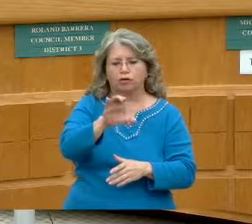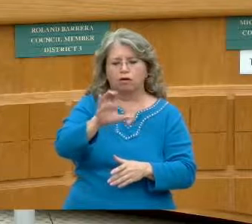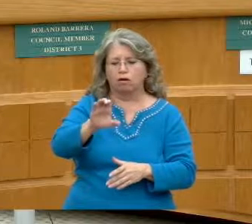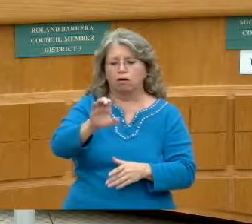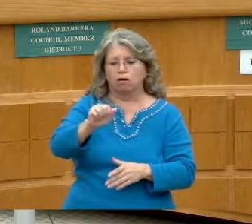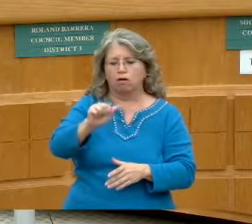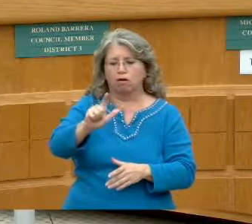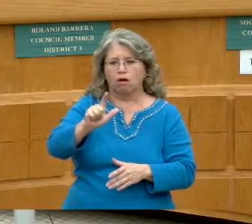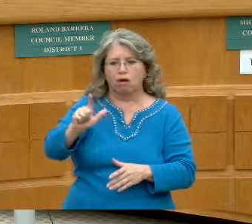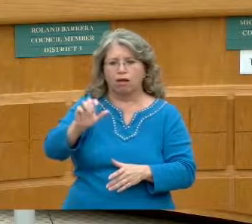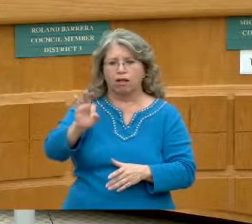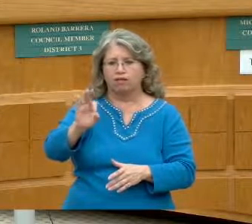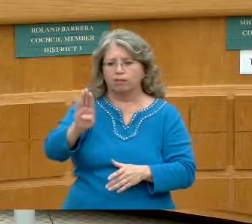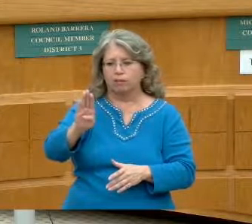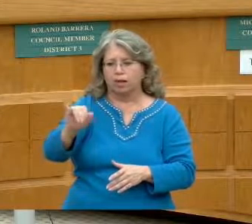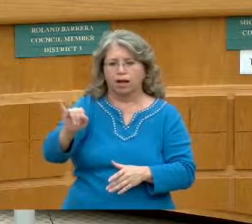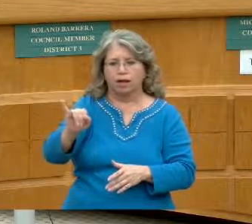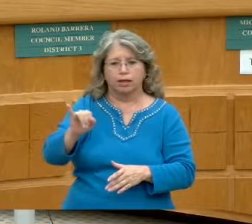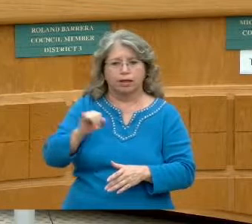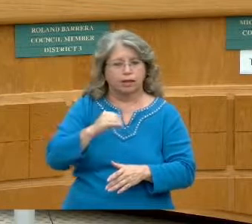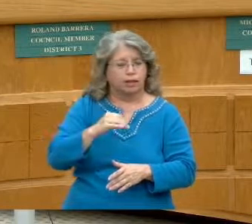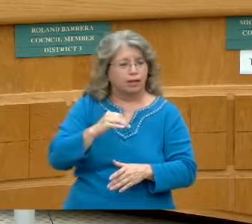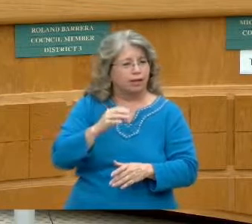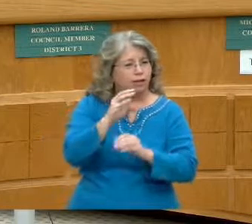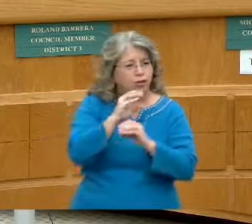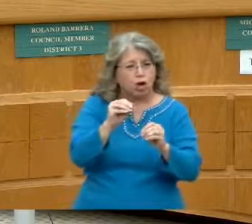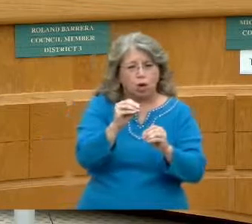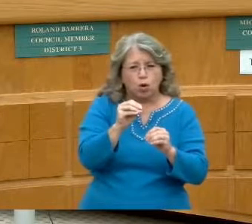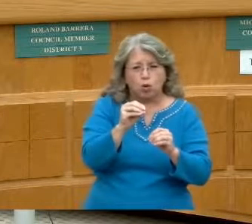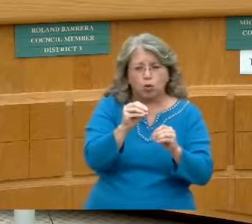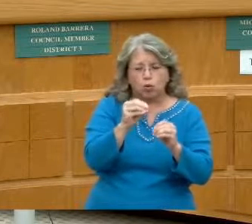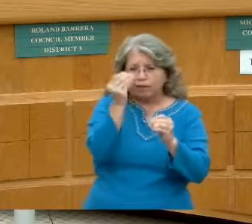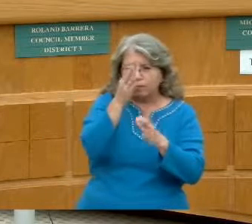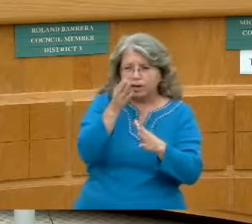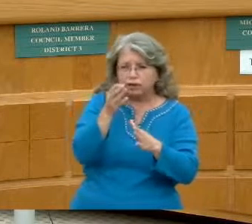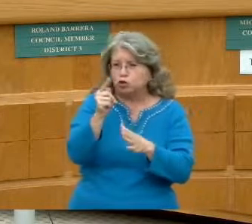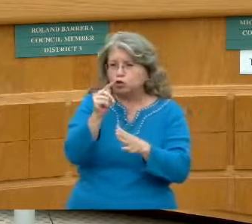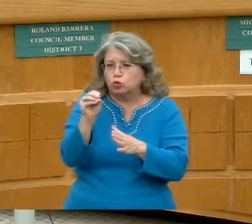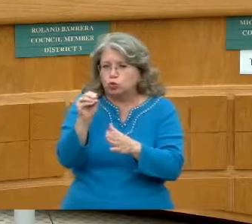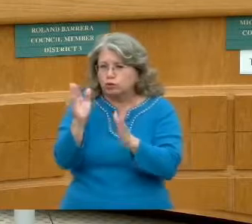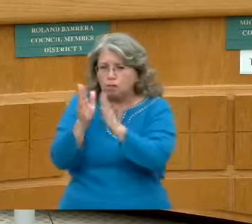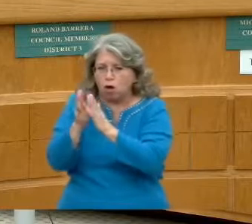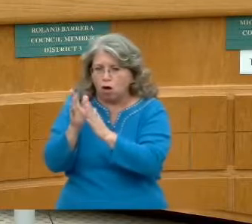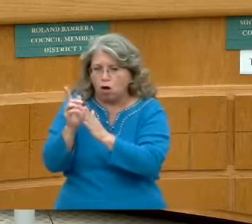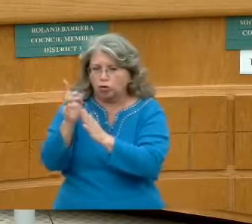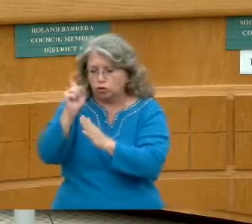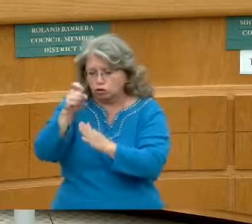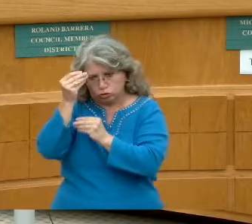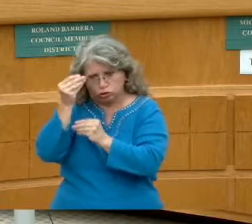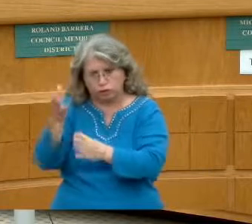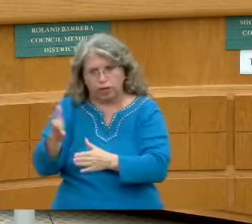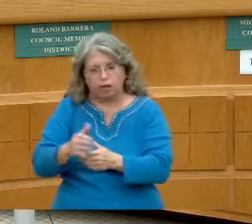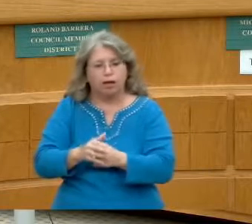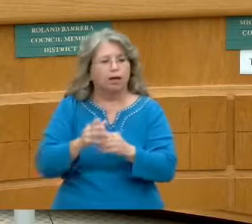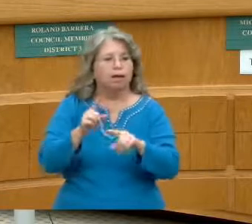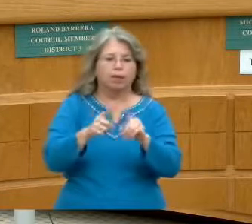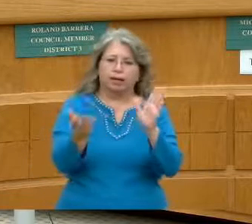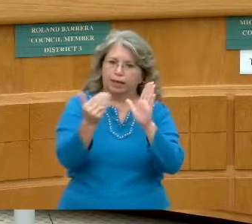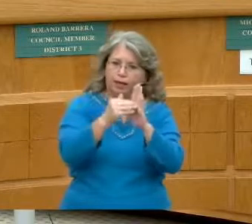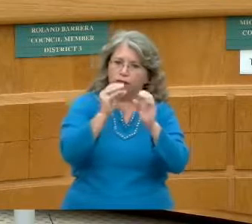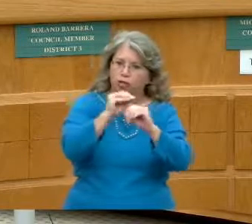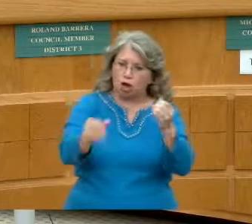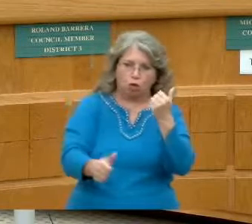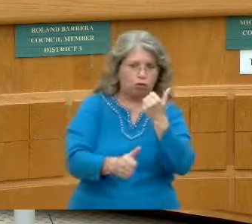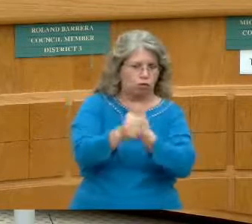1-800-CALL-FBI. Please remember, there is no detail too small to share. Again, there is no imminent threat to public safety in the Corpus Christi